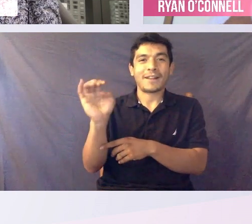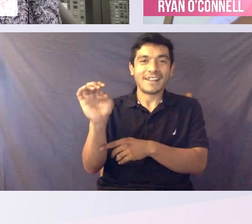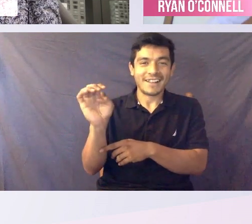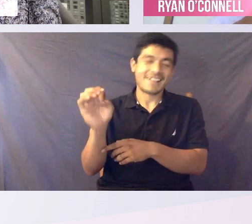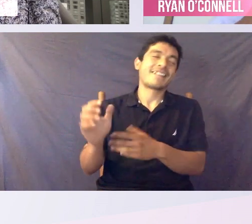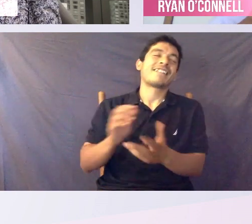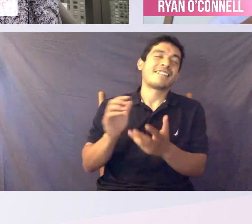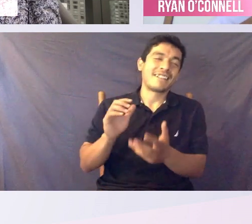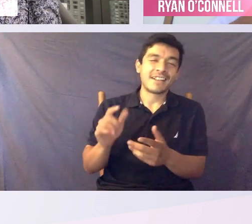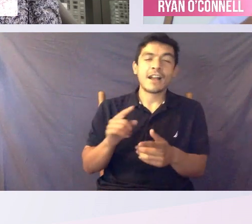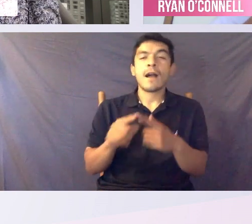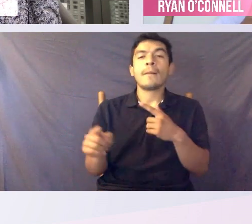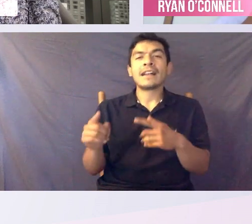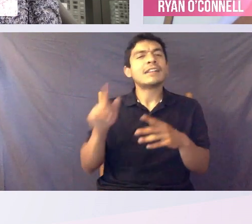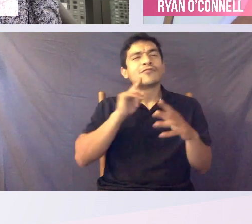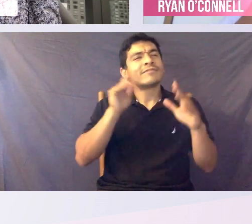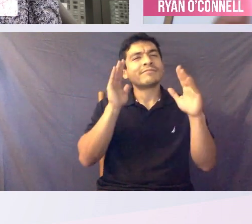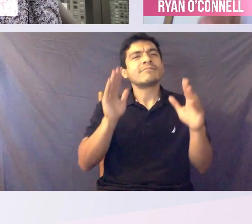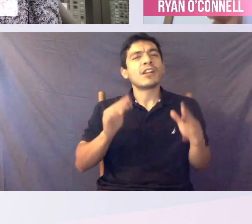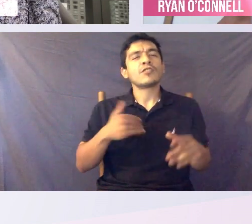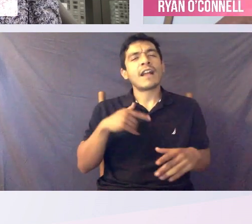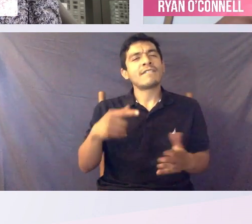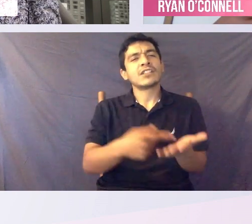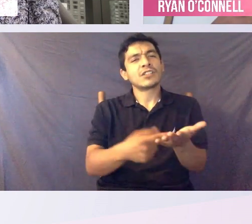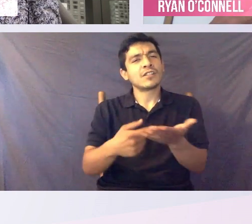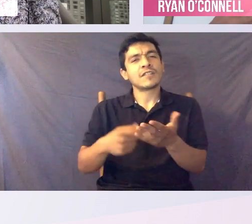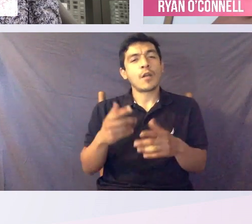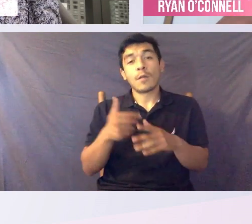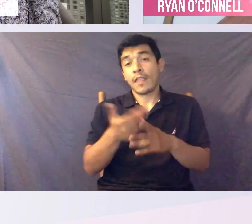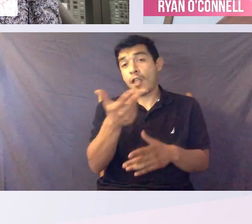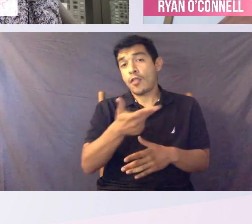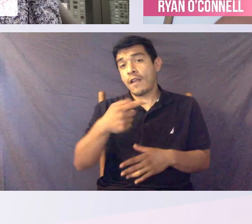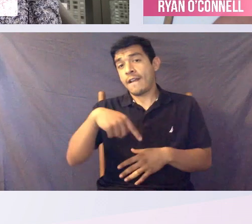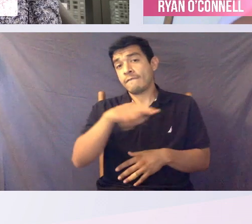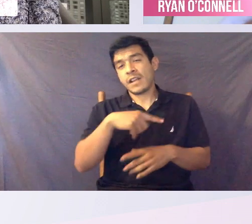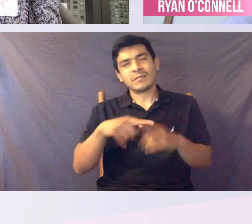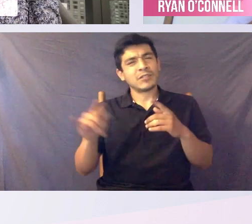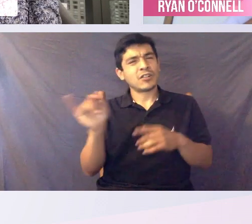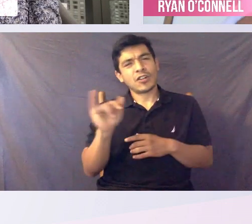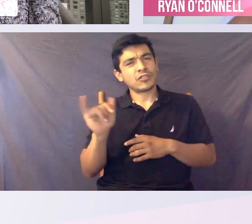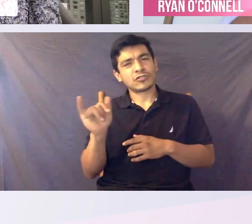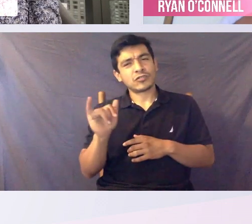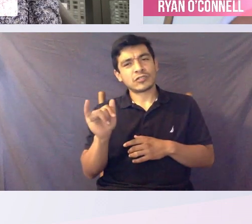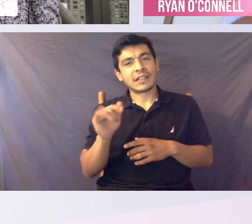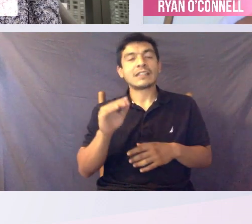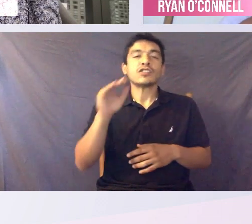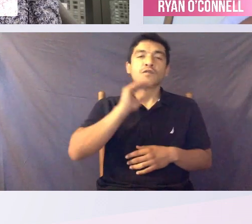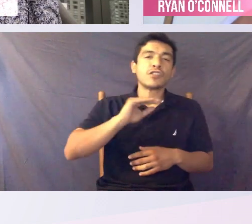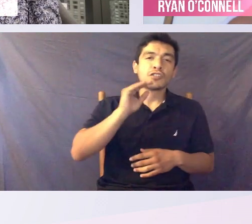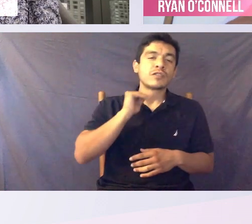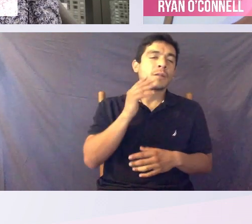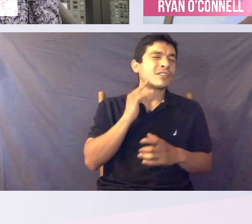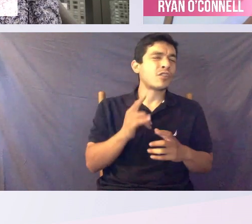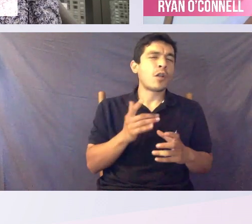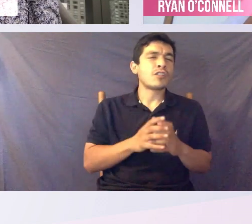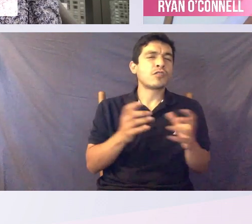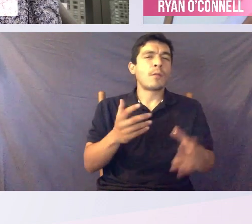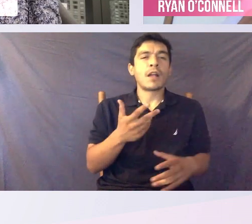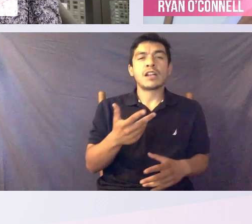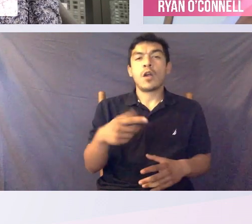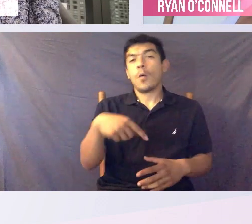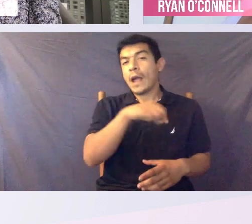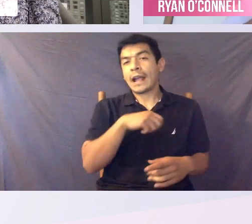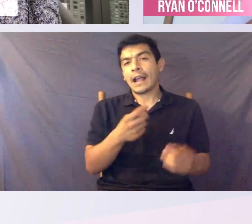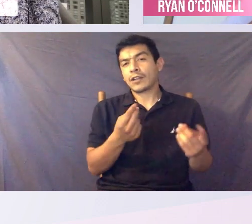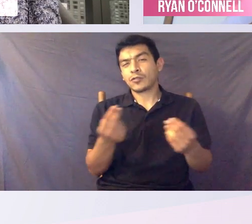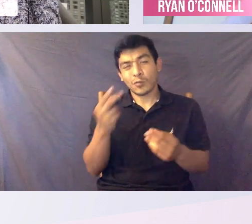these conversations from like the, like from the three of us, but it's also like, it's frustrating because like, there's only so much we can do as well. Do